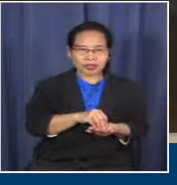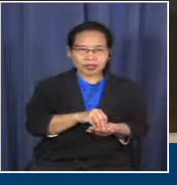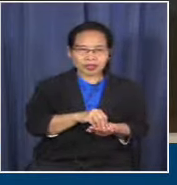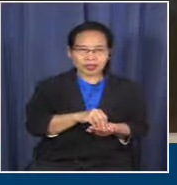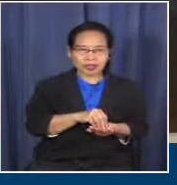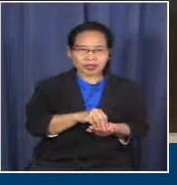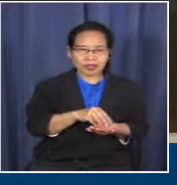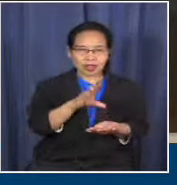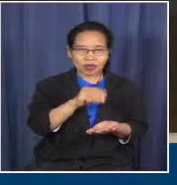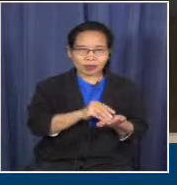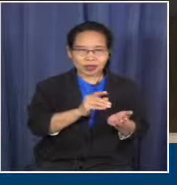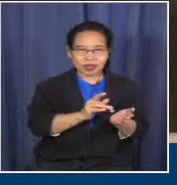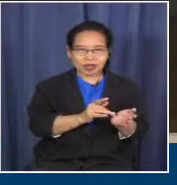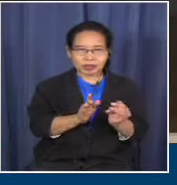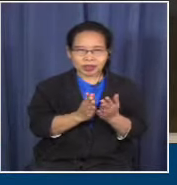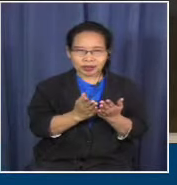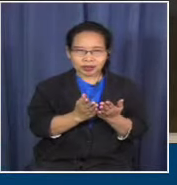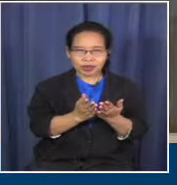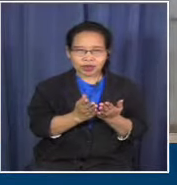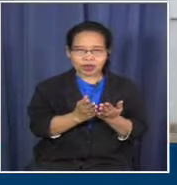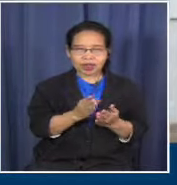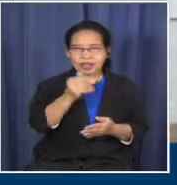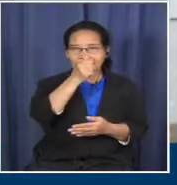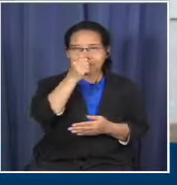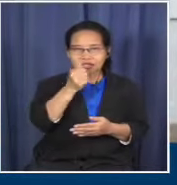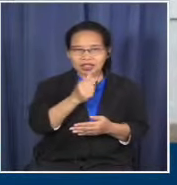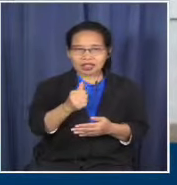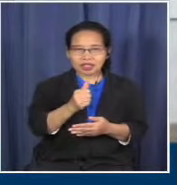We have a copy